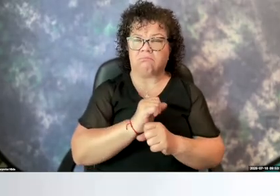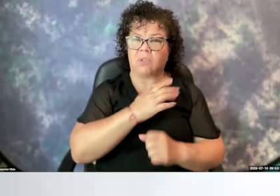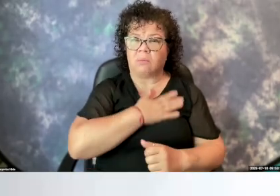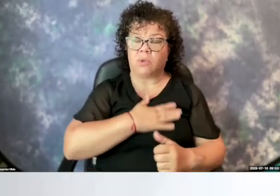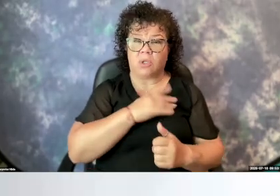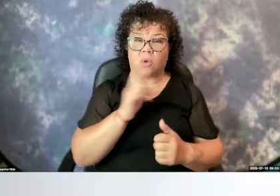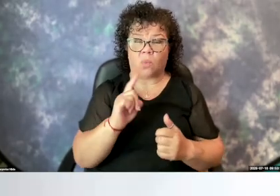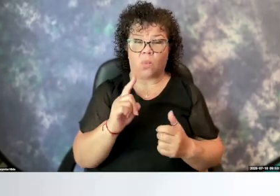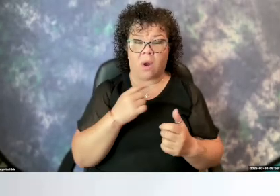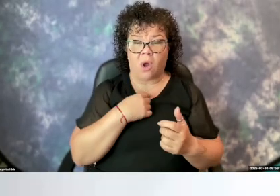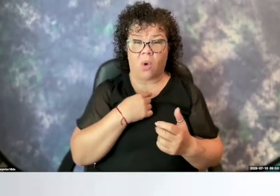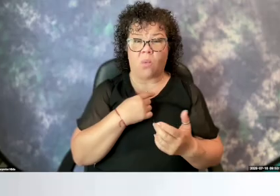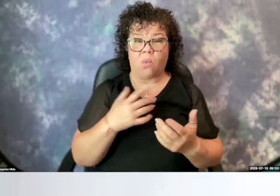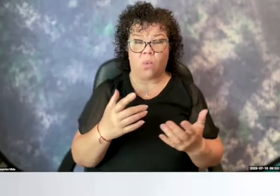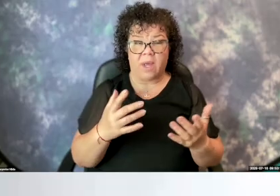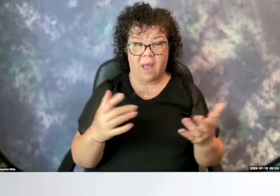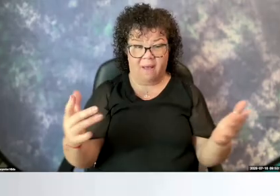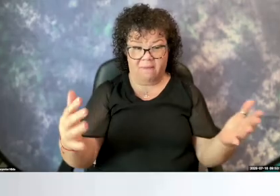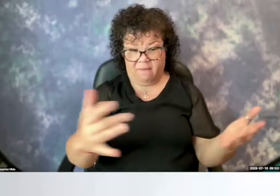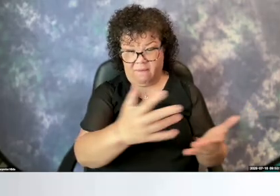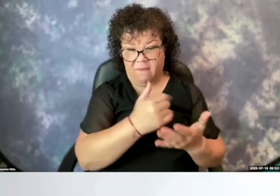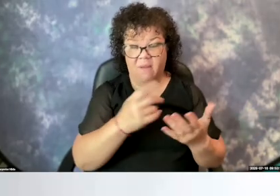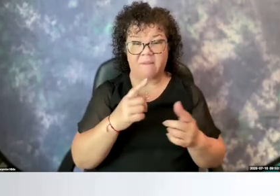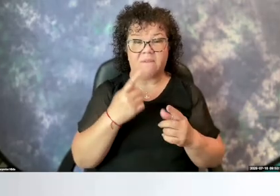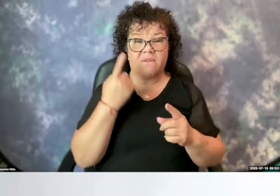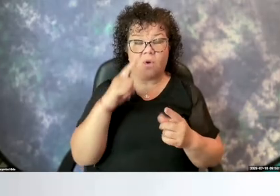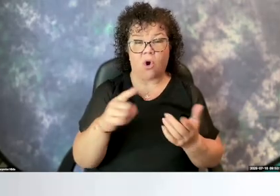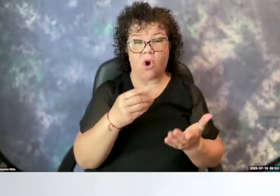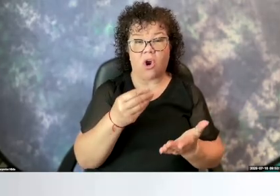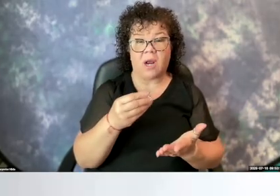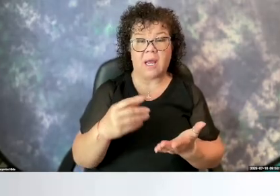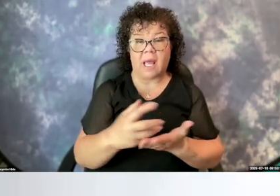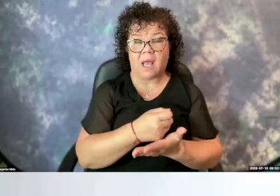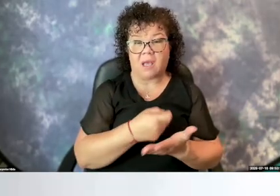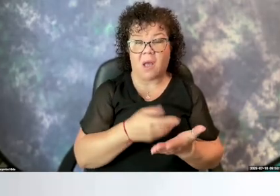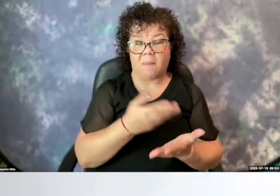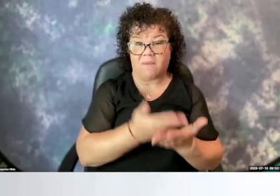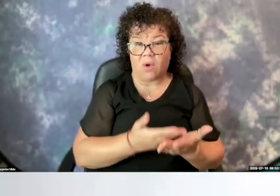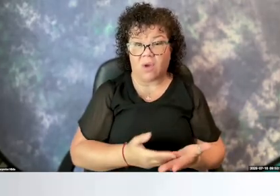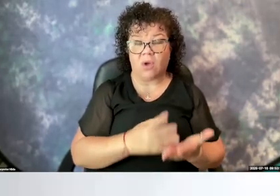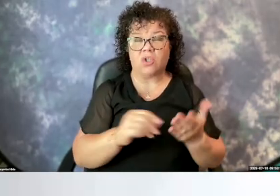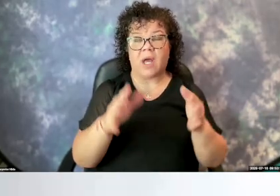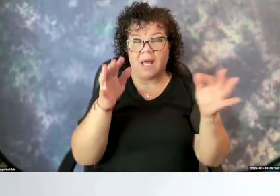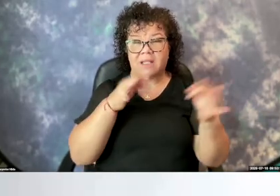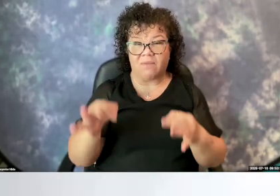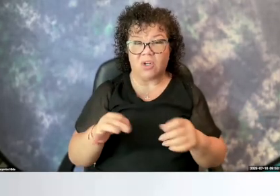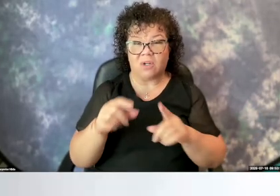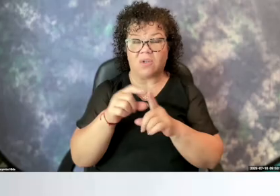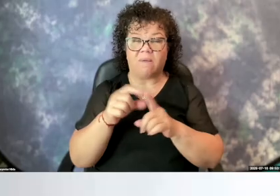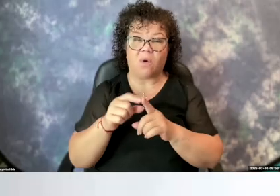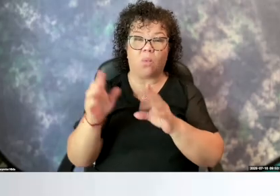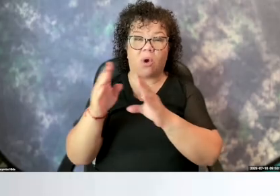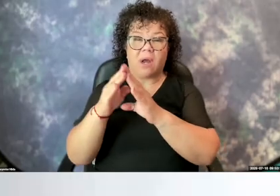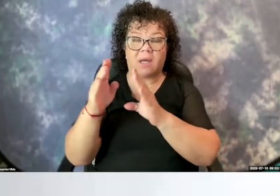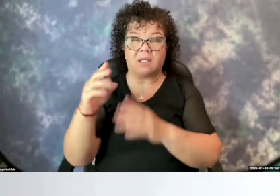appreciate where we've arrived from previous work groups on the income verification and just kind of, arriving at a definition of household that I think